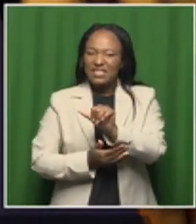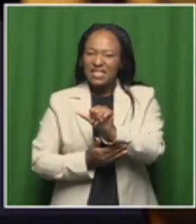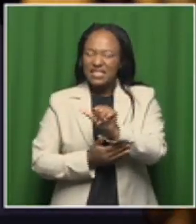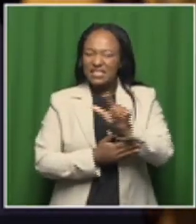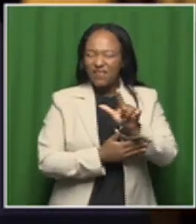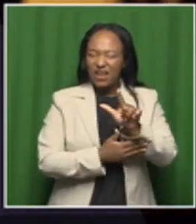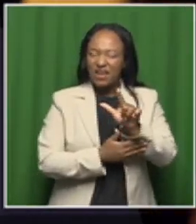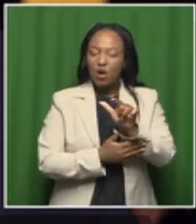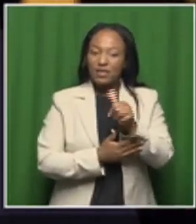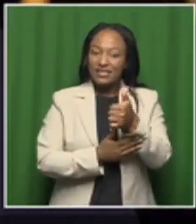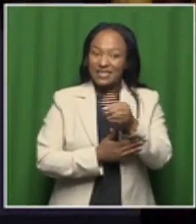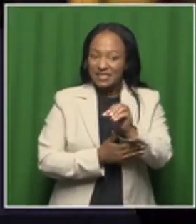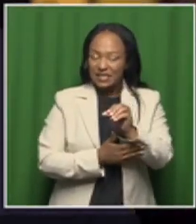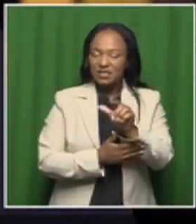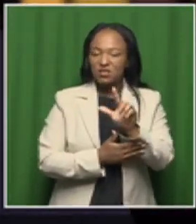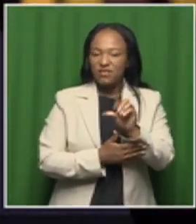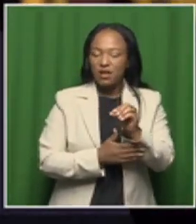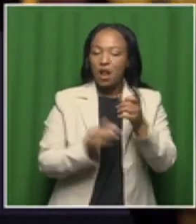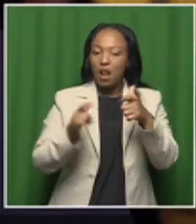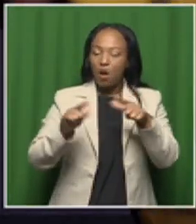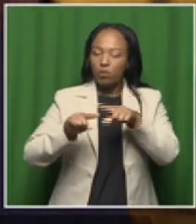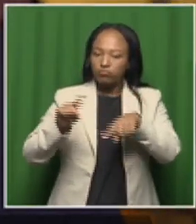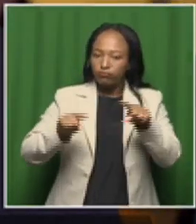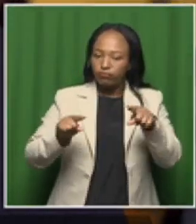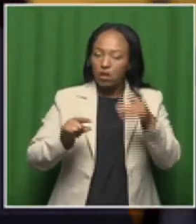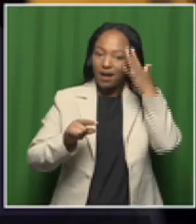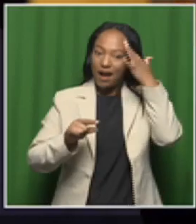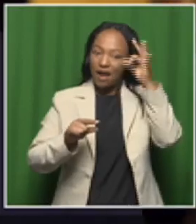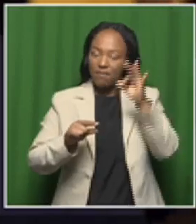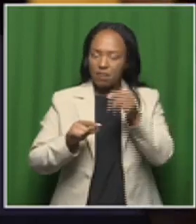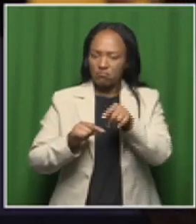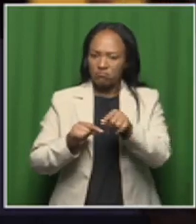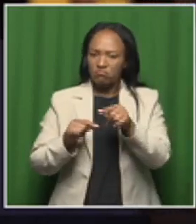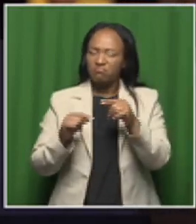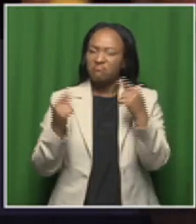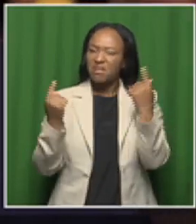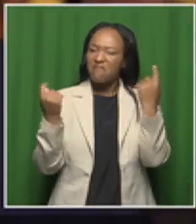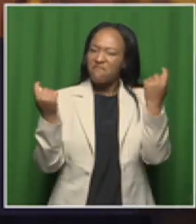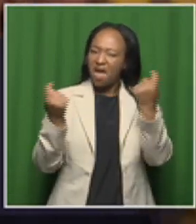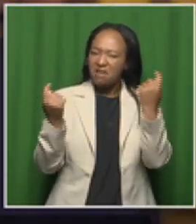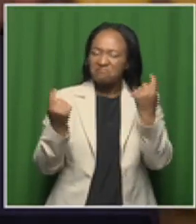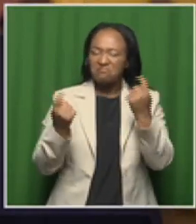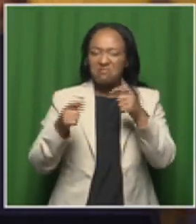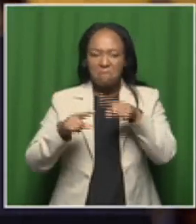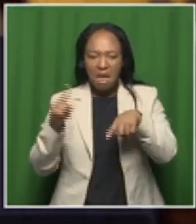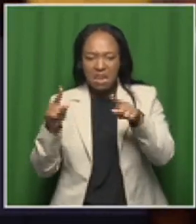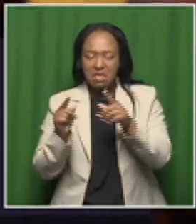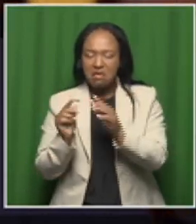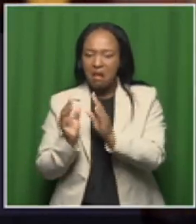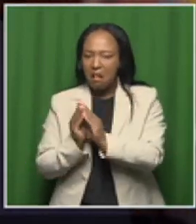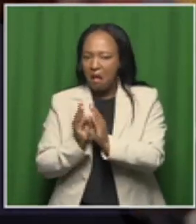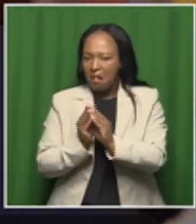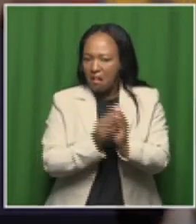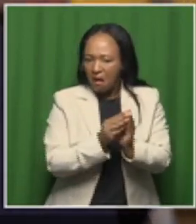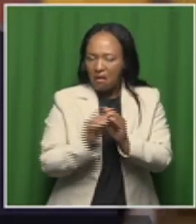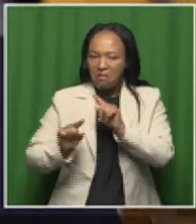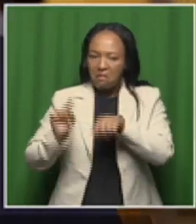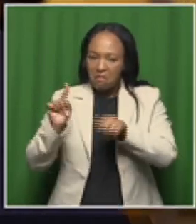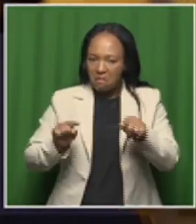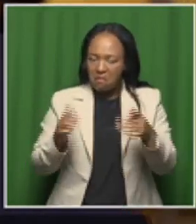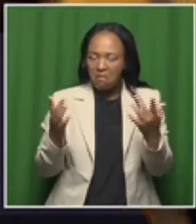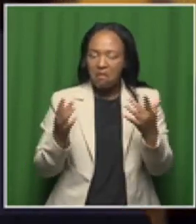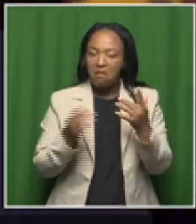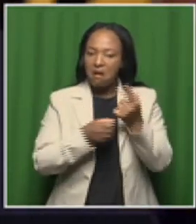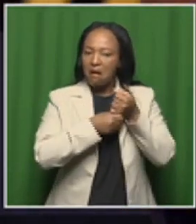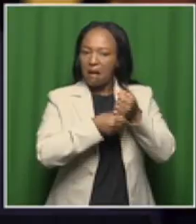sometimes. Governments host events every day, so you can try food from certain parts of the world that you've never tried, because they have to